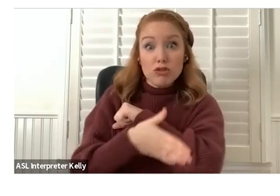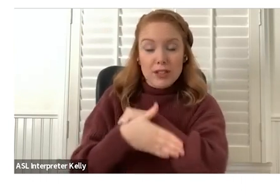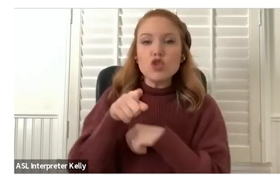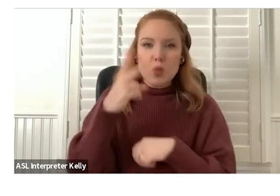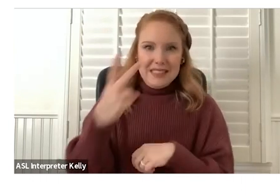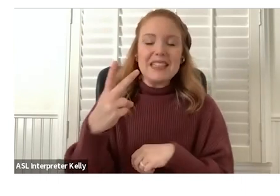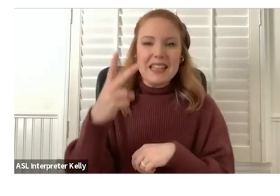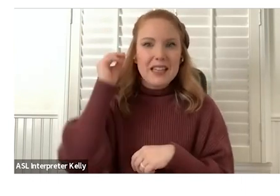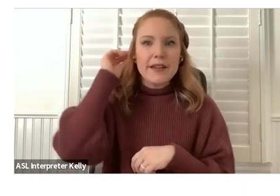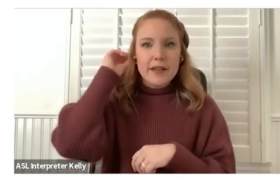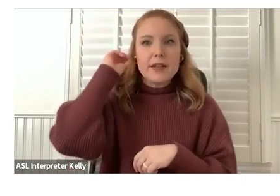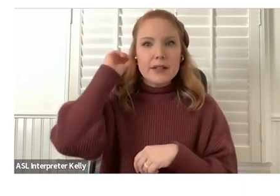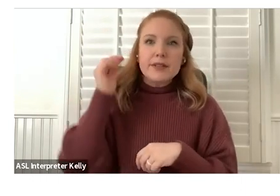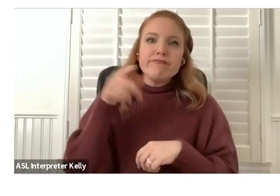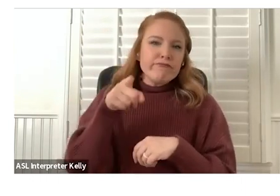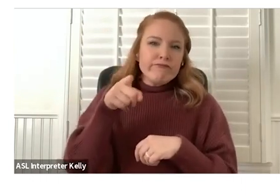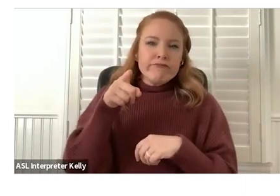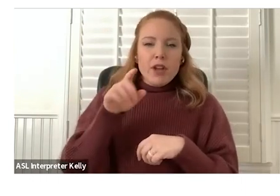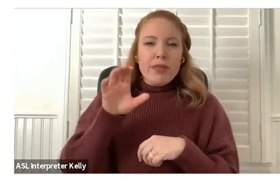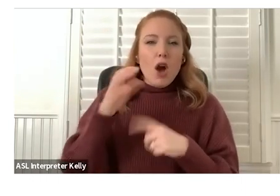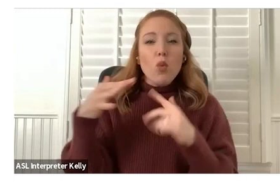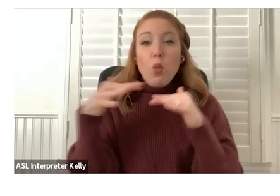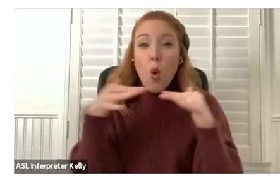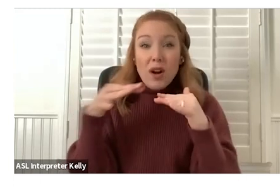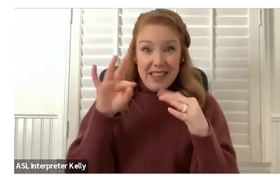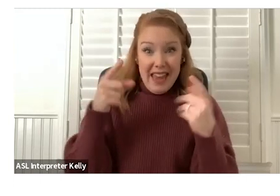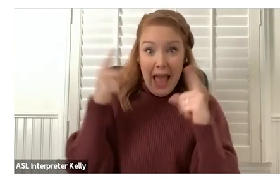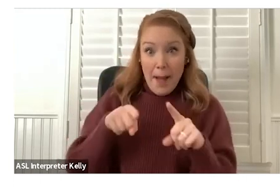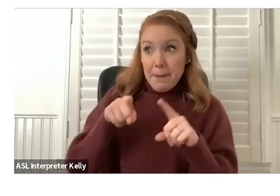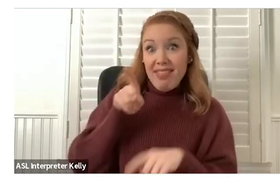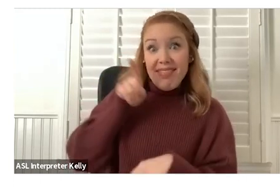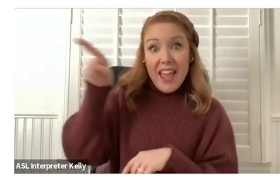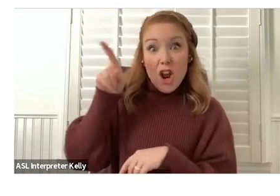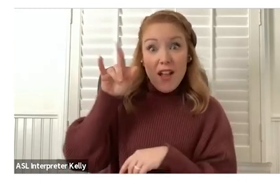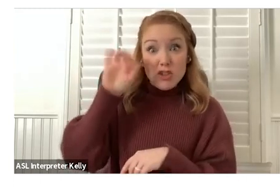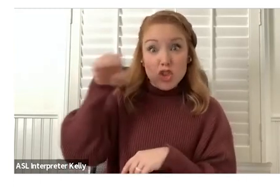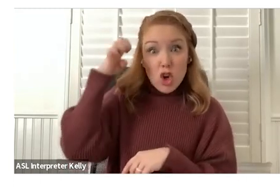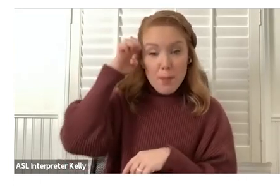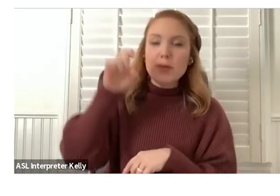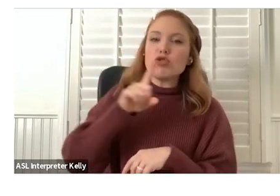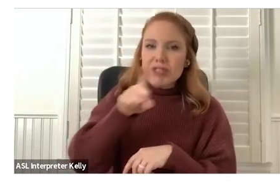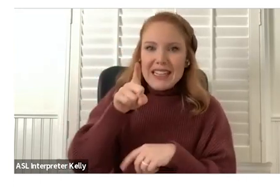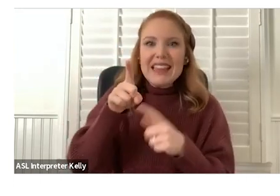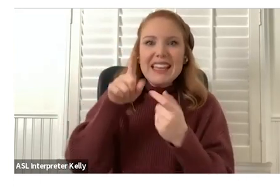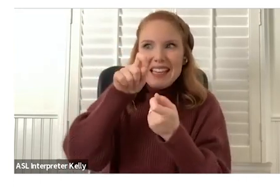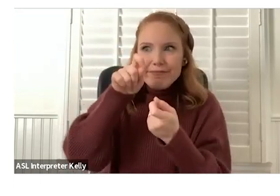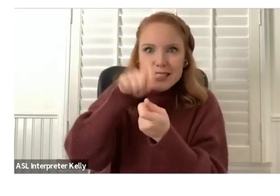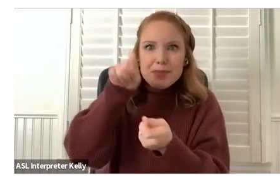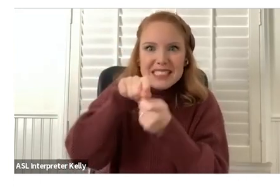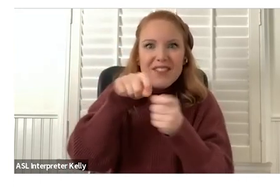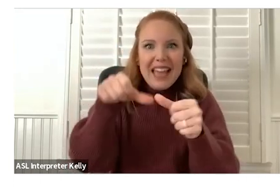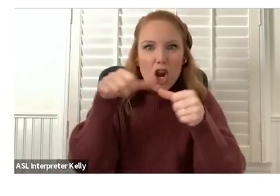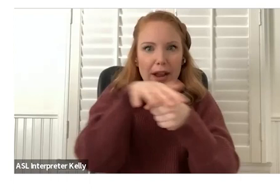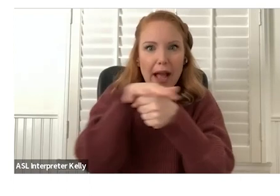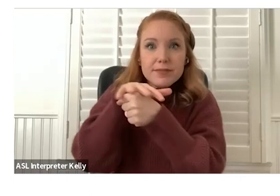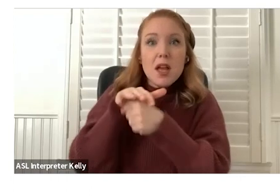and restoration, and that the people living there happen to be this inconvenience to the actualization and restoration